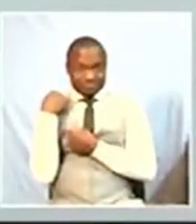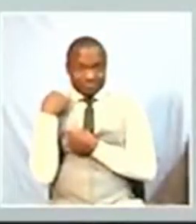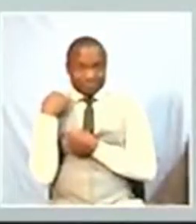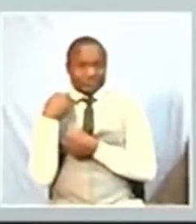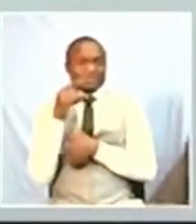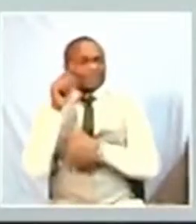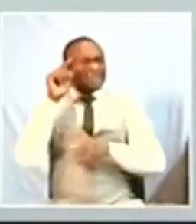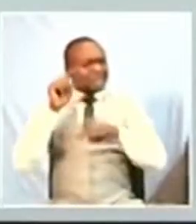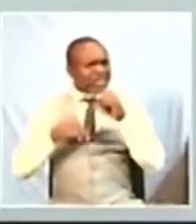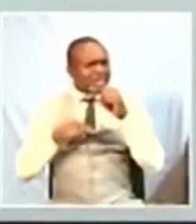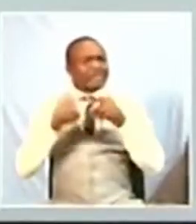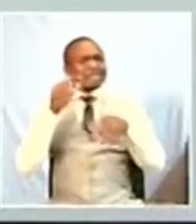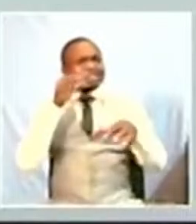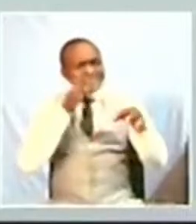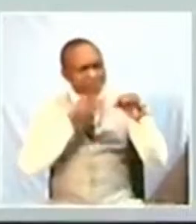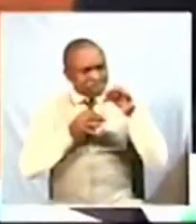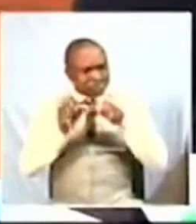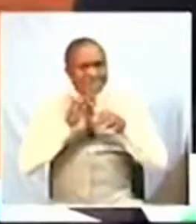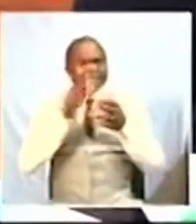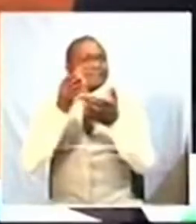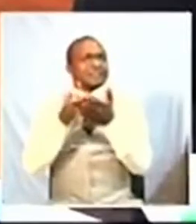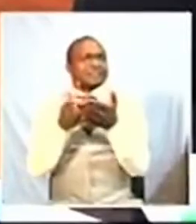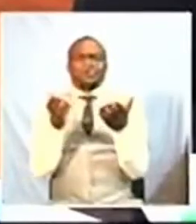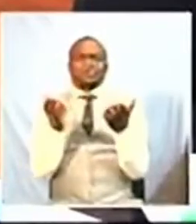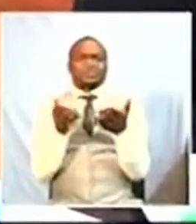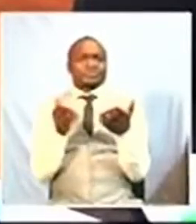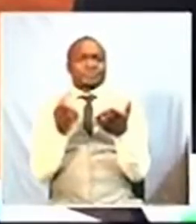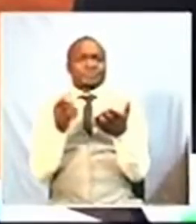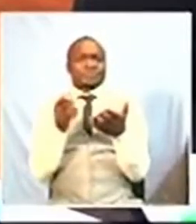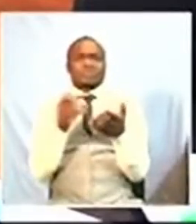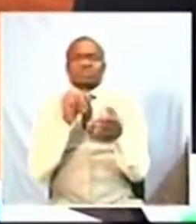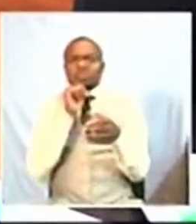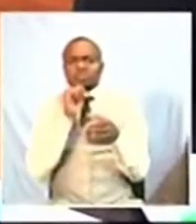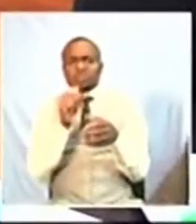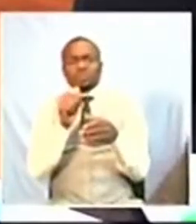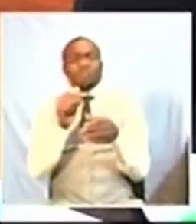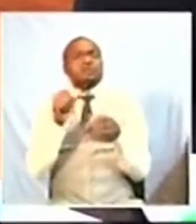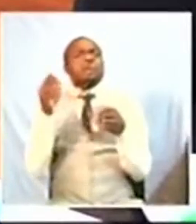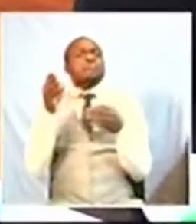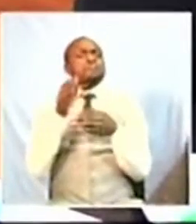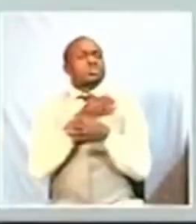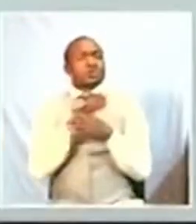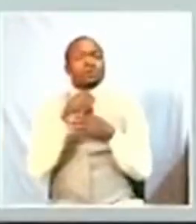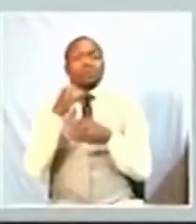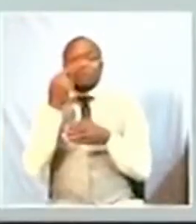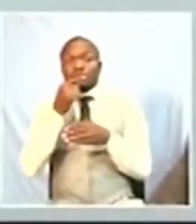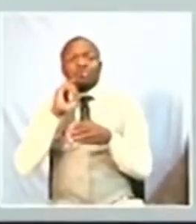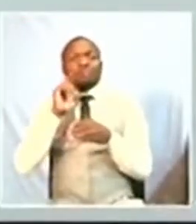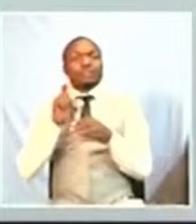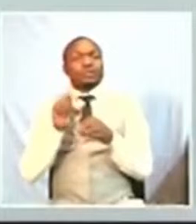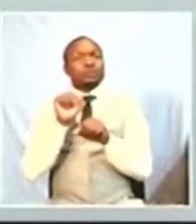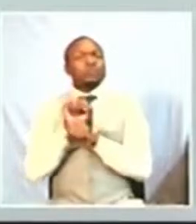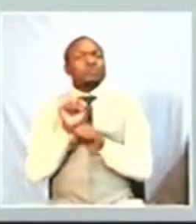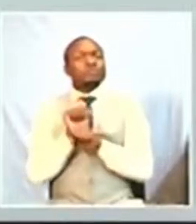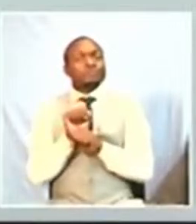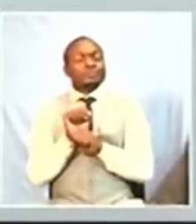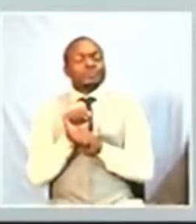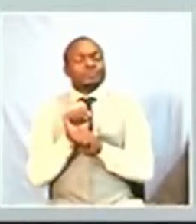You can't explain this. And it should not be business as usual. Who is supposed to do it?